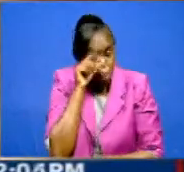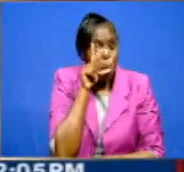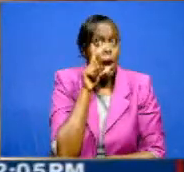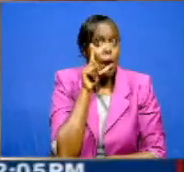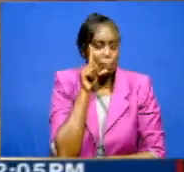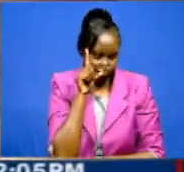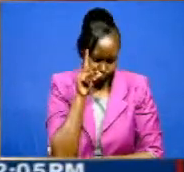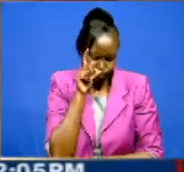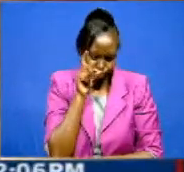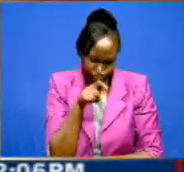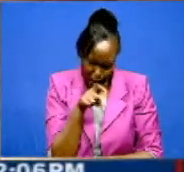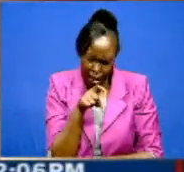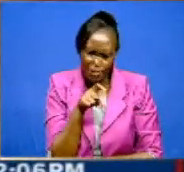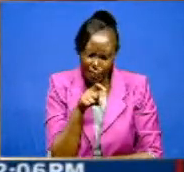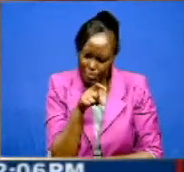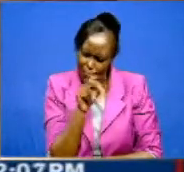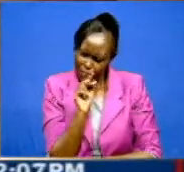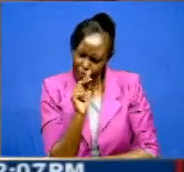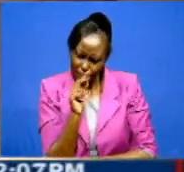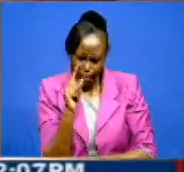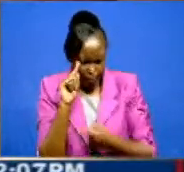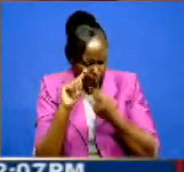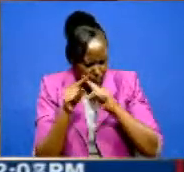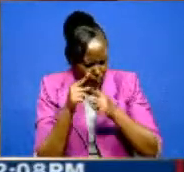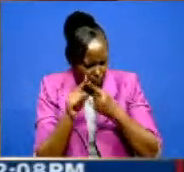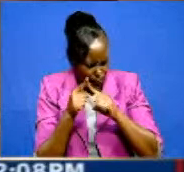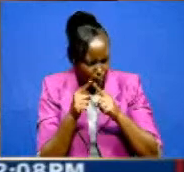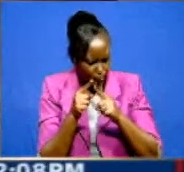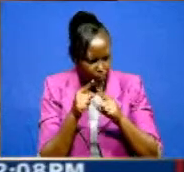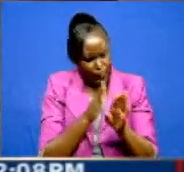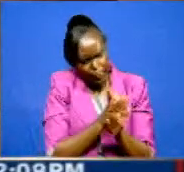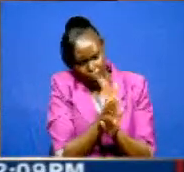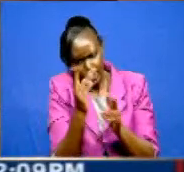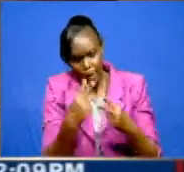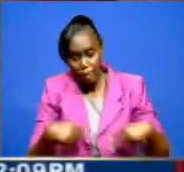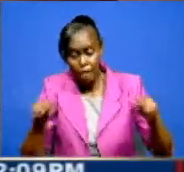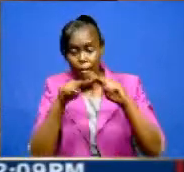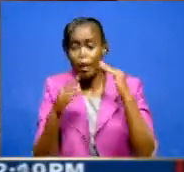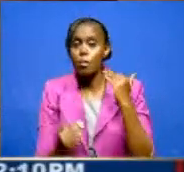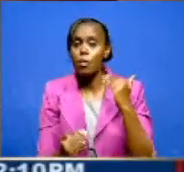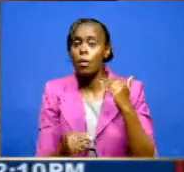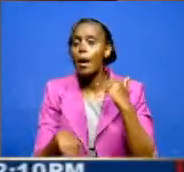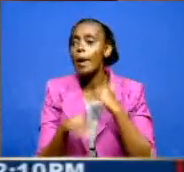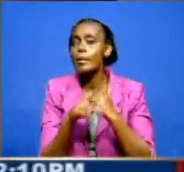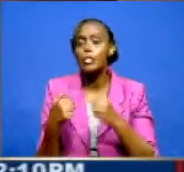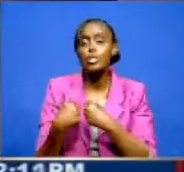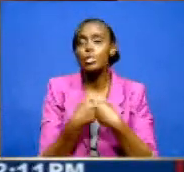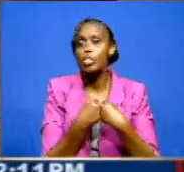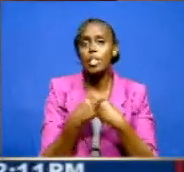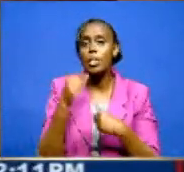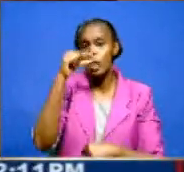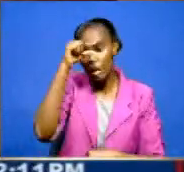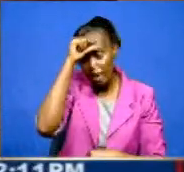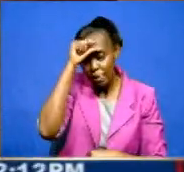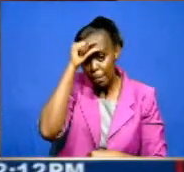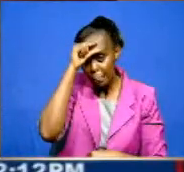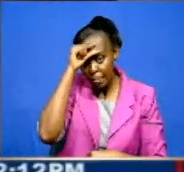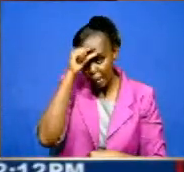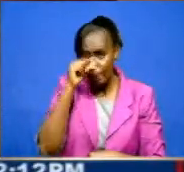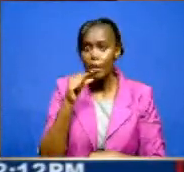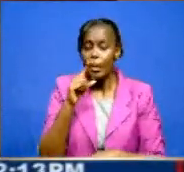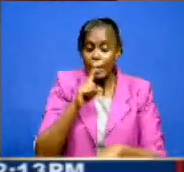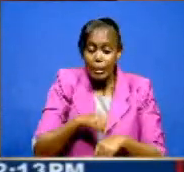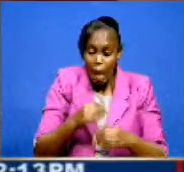start and move into the direction of value addition. In fact, I'm challenging government that whatever